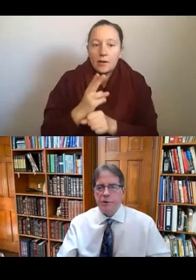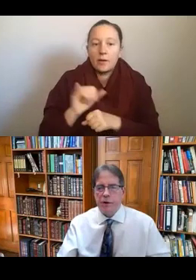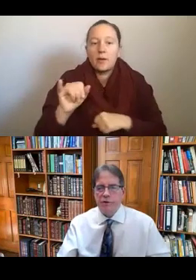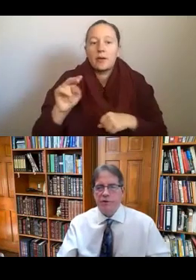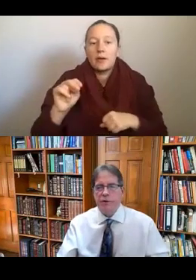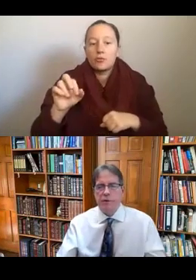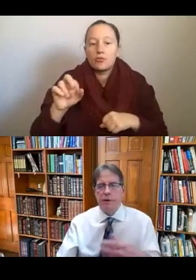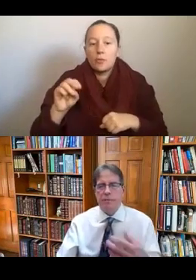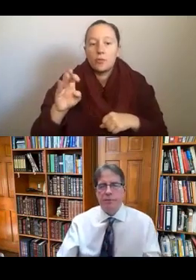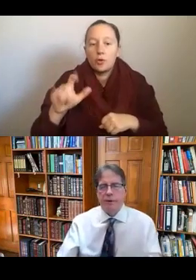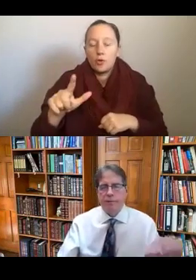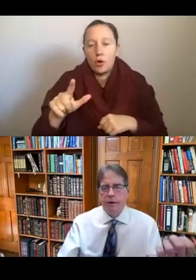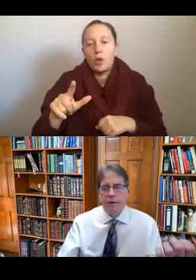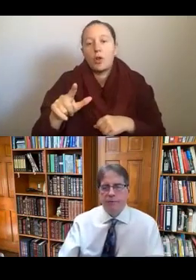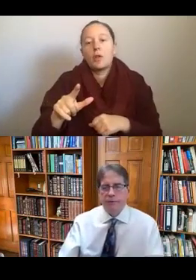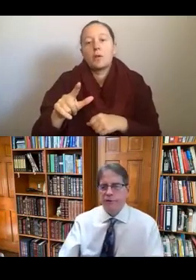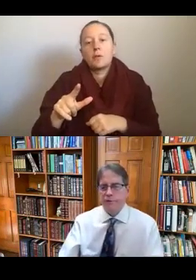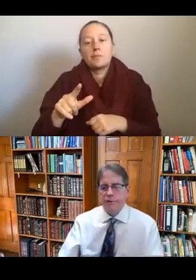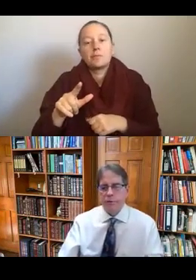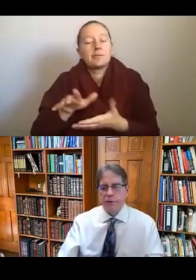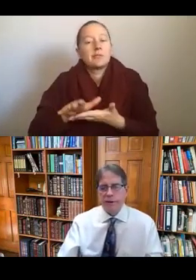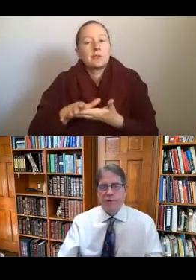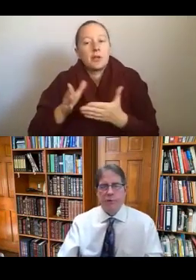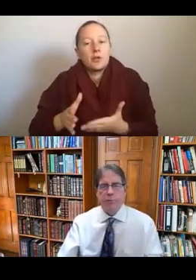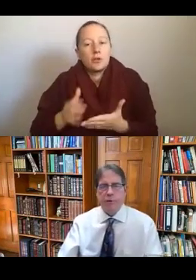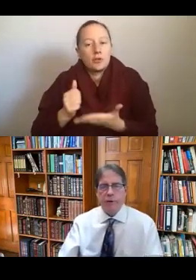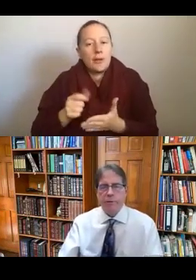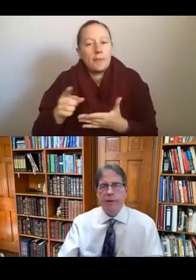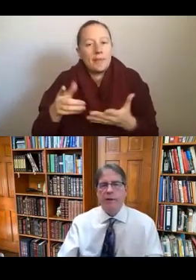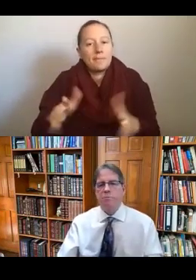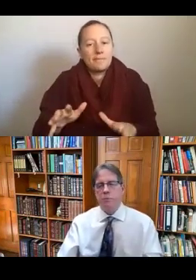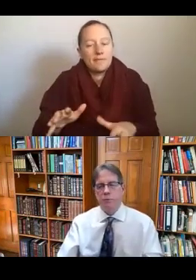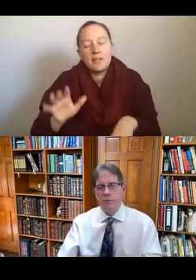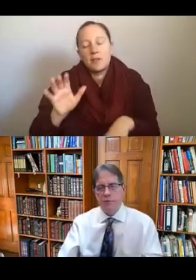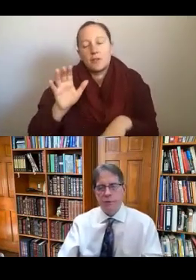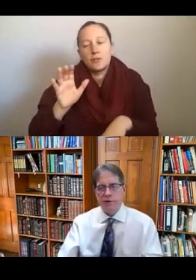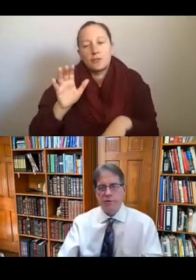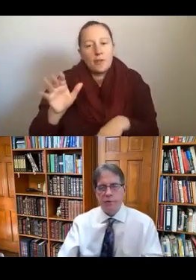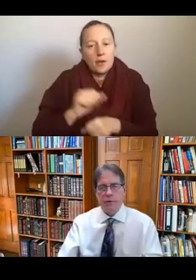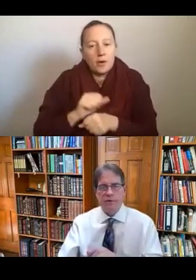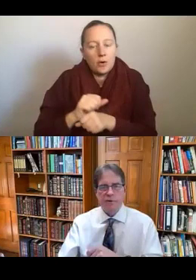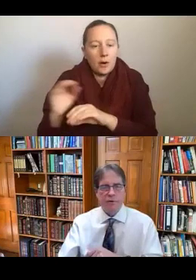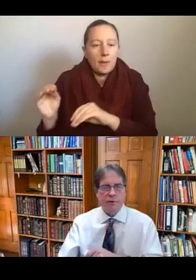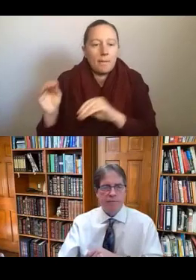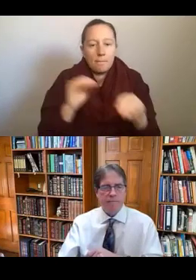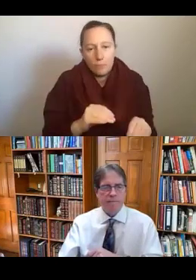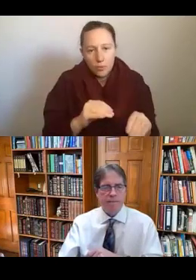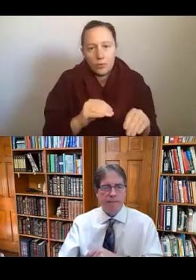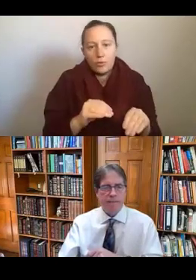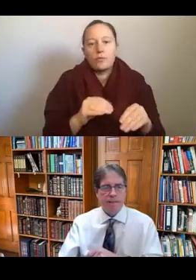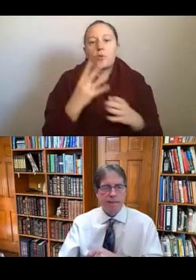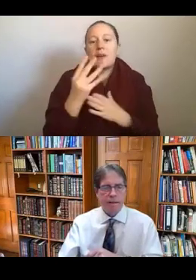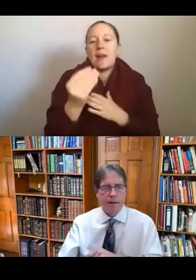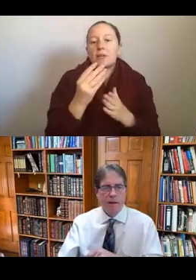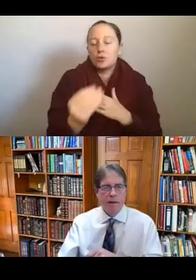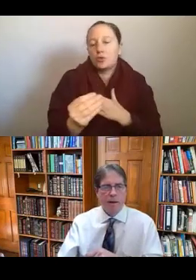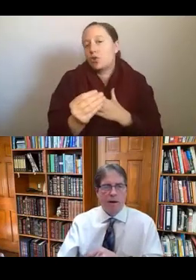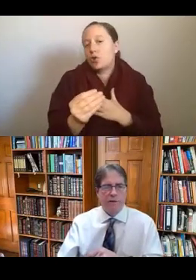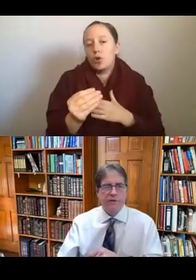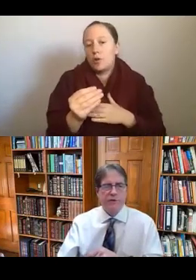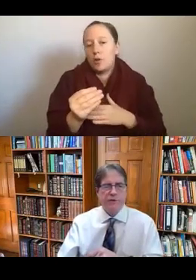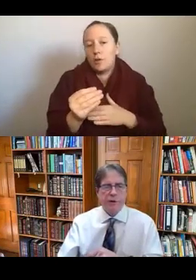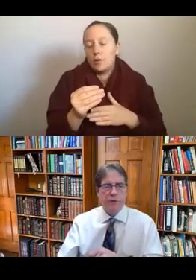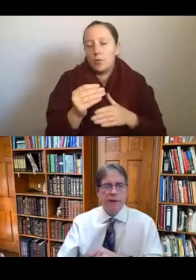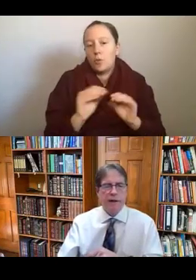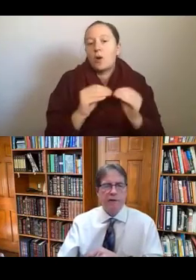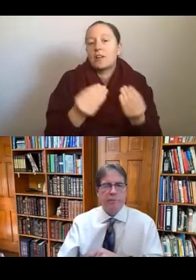intramural scholars to help them finish up their work in the intramural program and then move to an extramural institution.